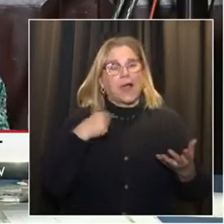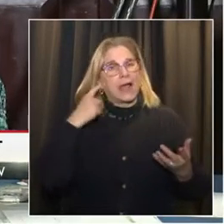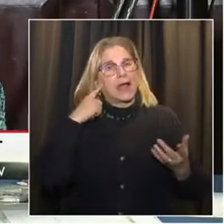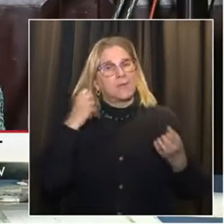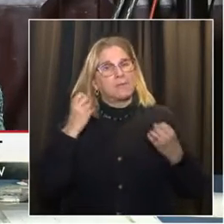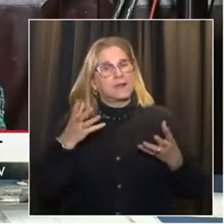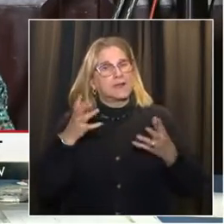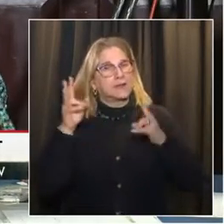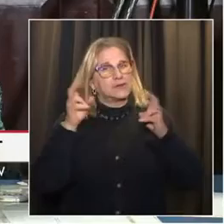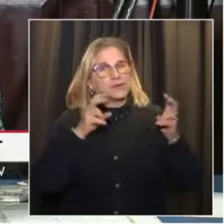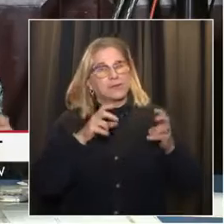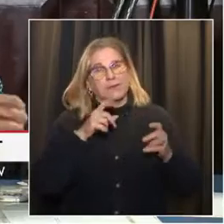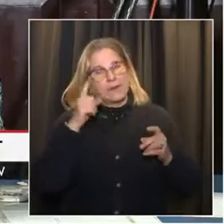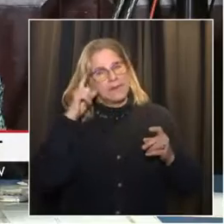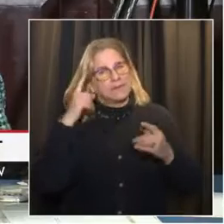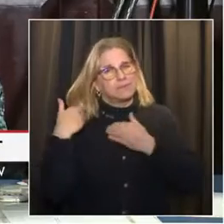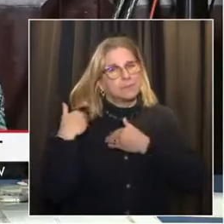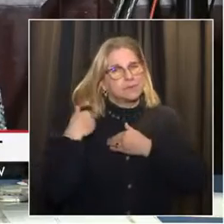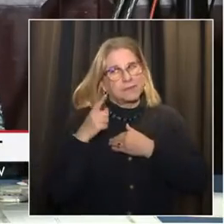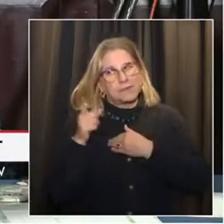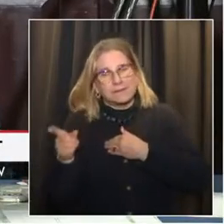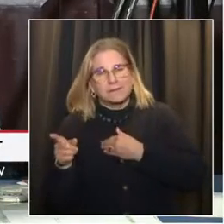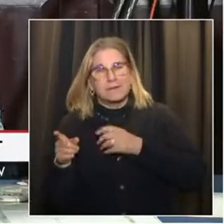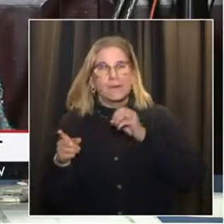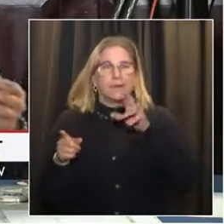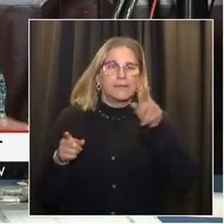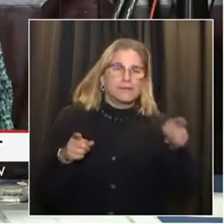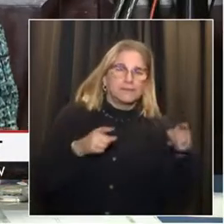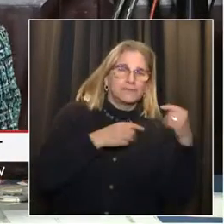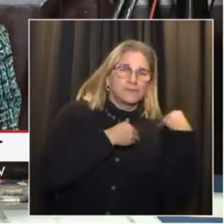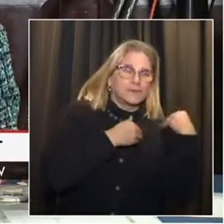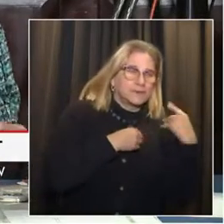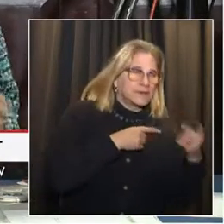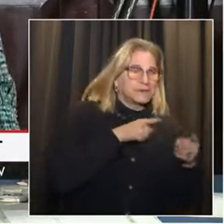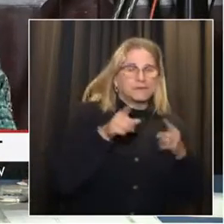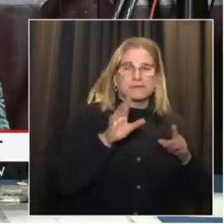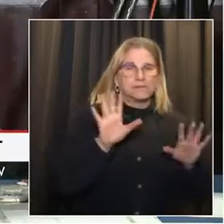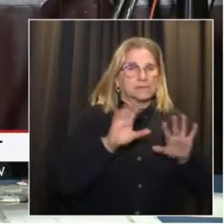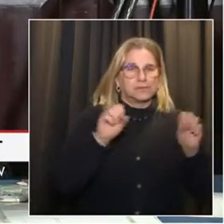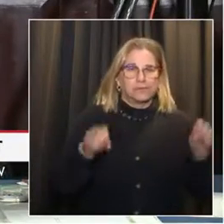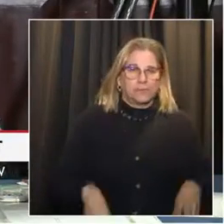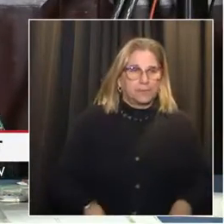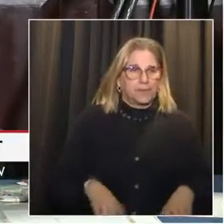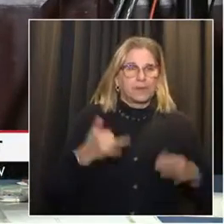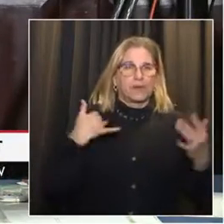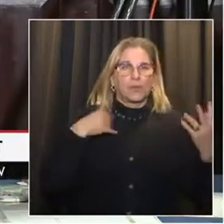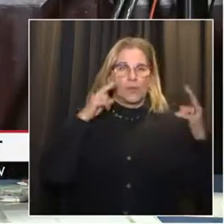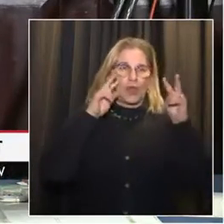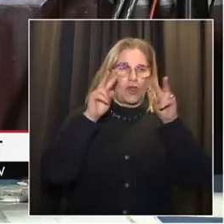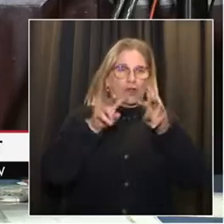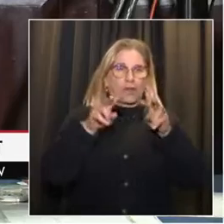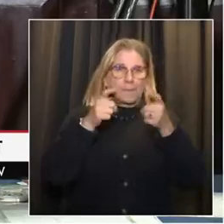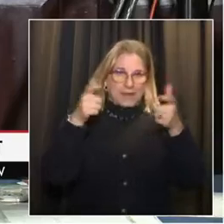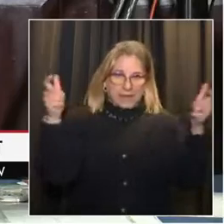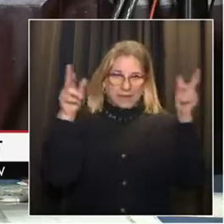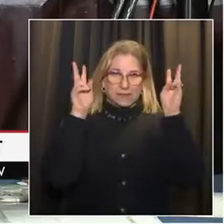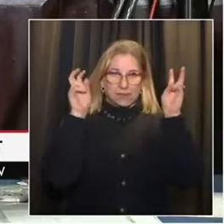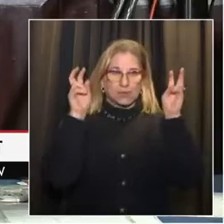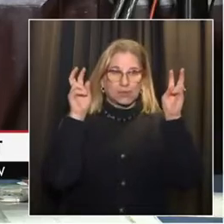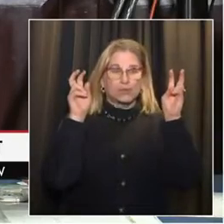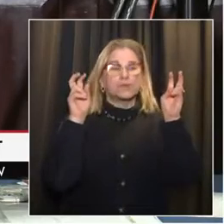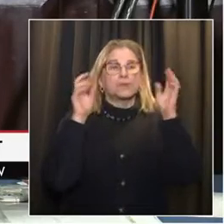us are willing to say that these things changed, some of them you changed, some of them may have changed, some just